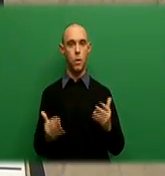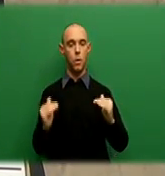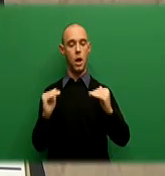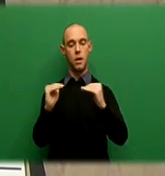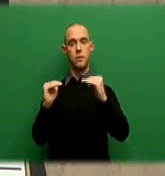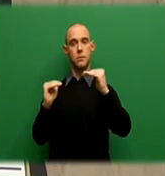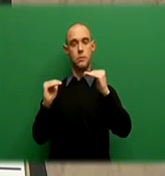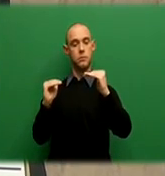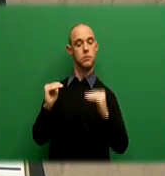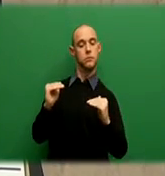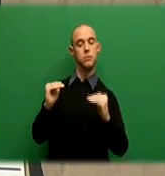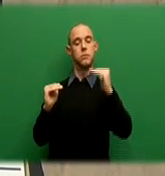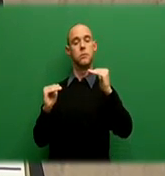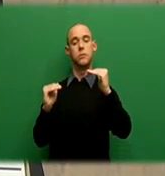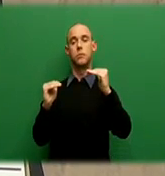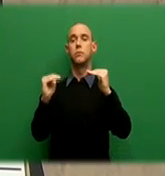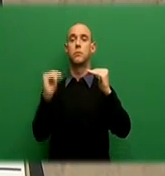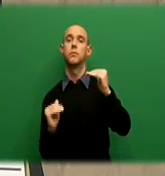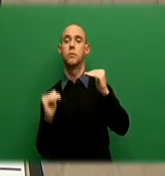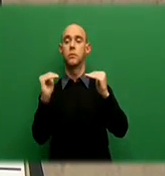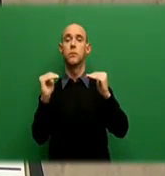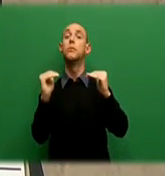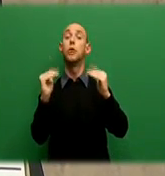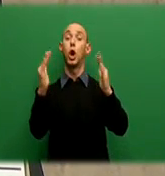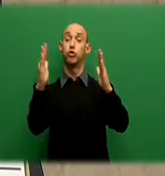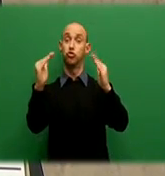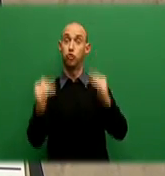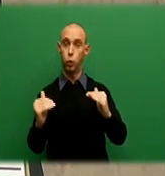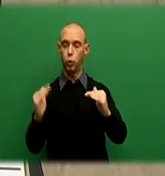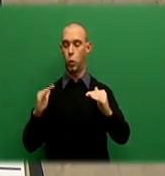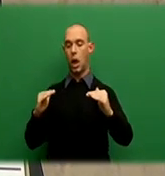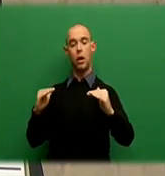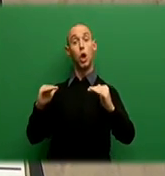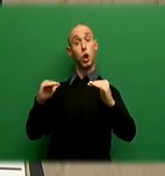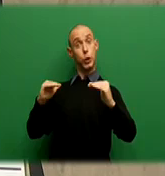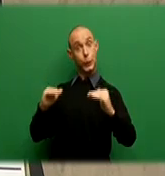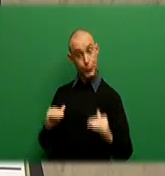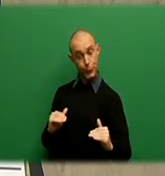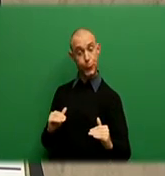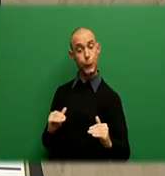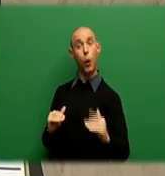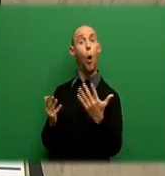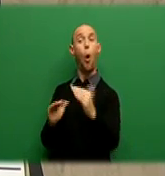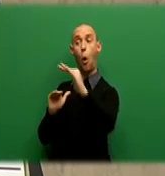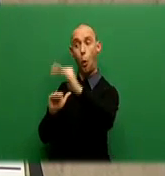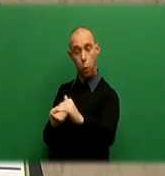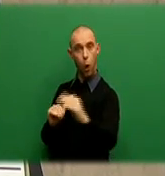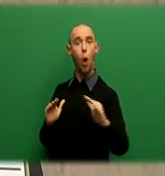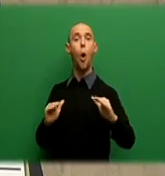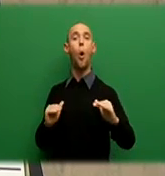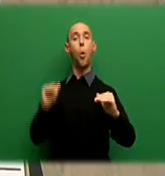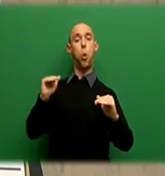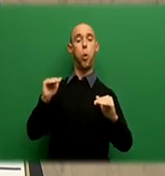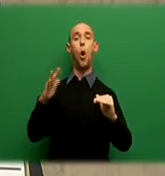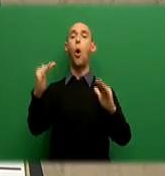of them would suffice, so it's likely to play itself out over time as and when these ratings